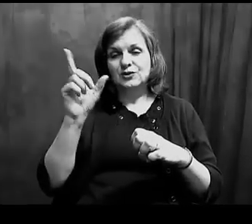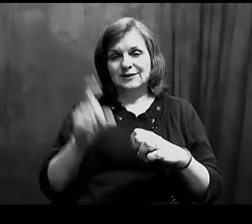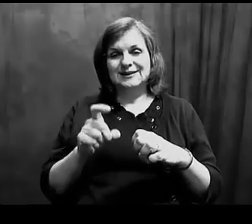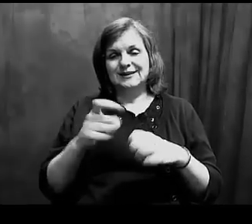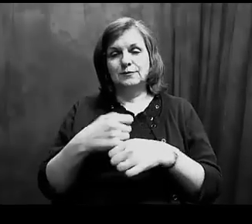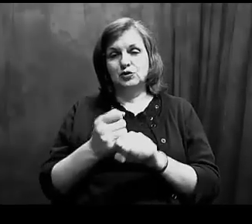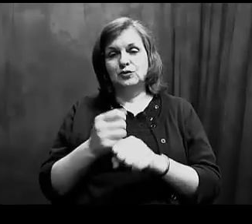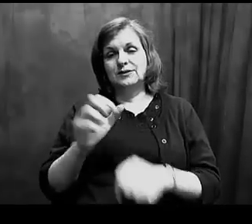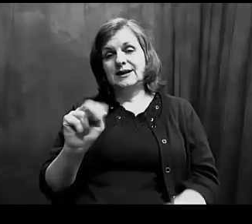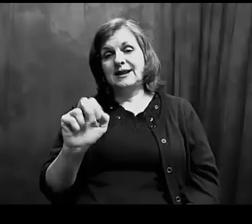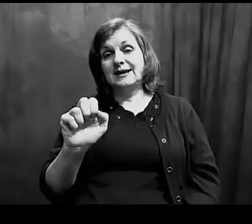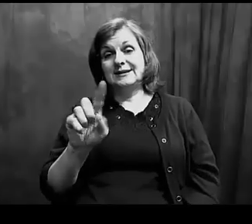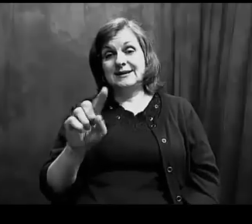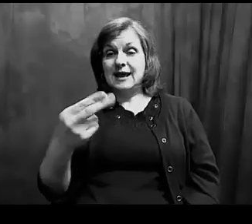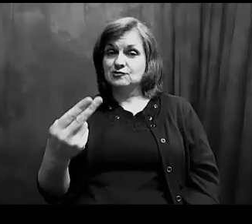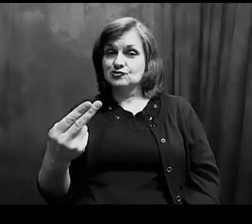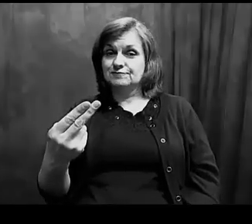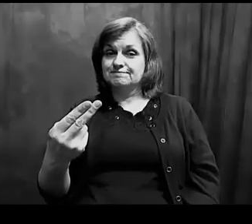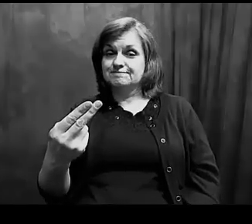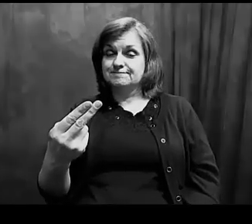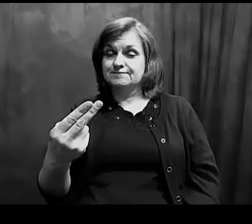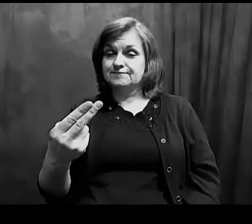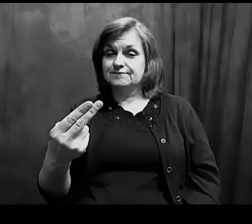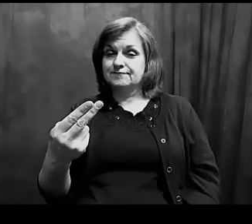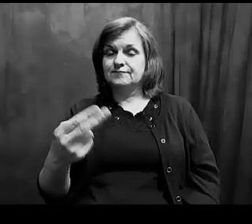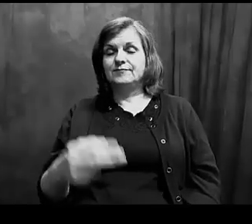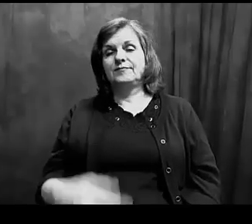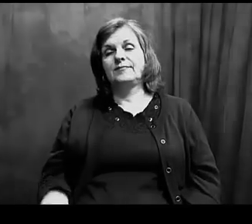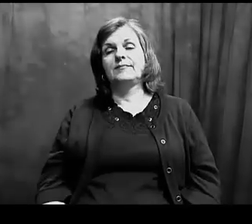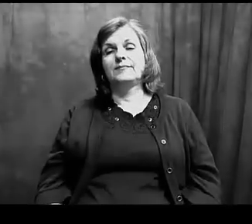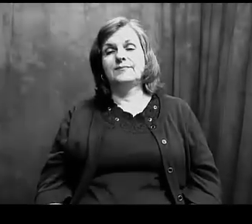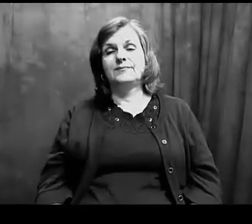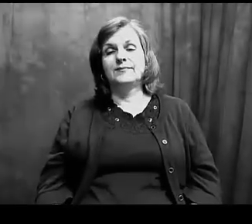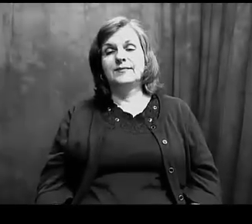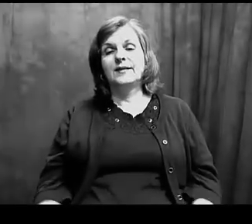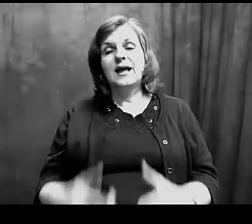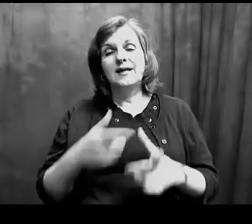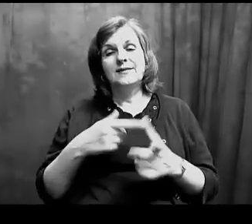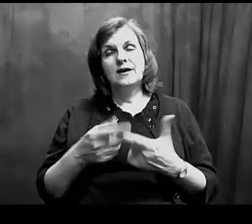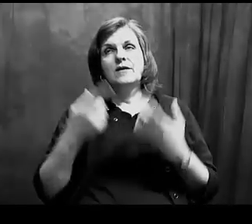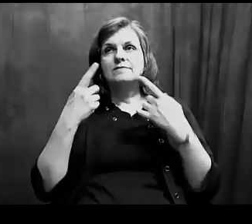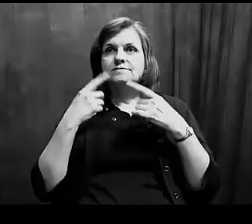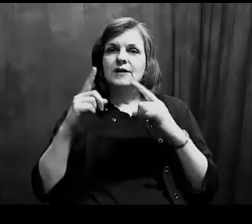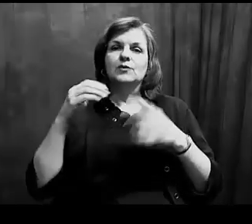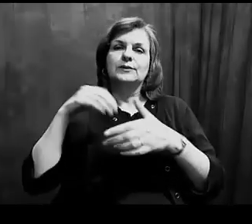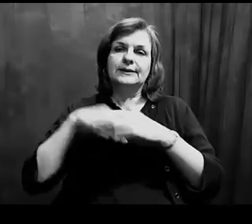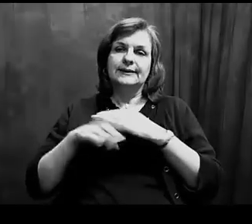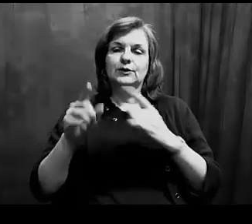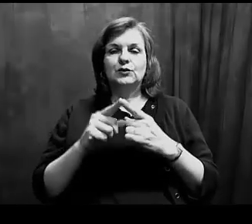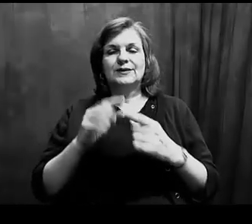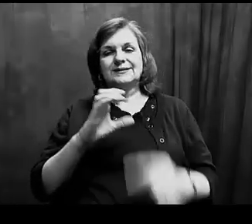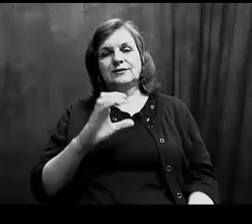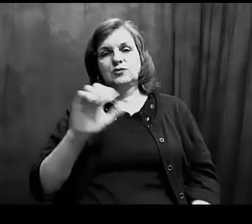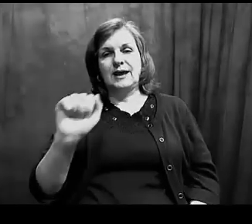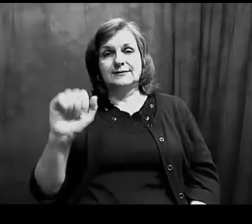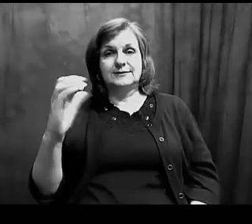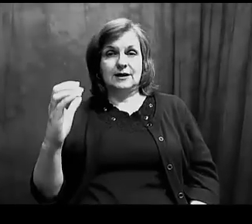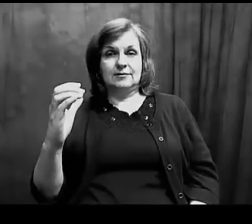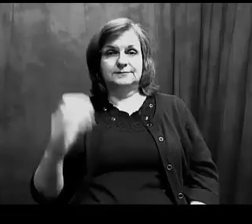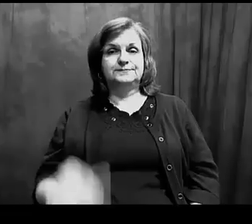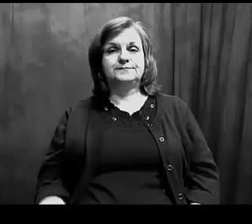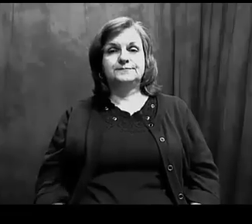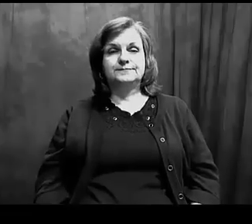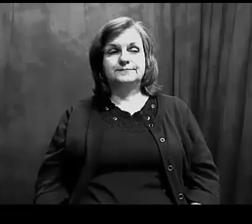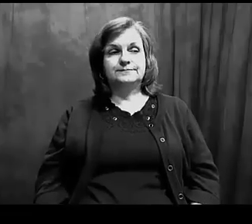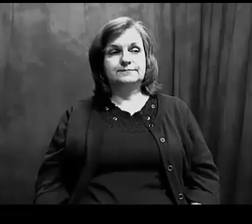an NADH, an electron carrier. So we'll get a little bit there. Then we finally get into